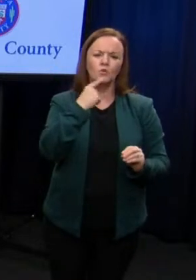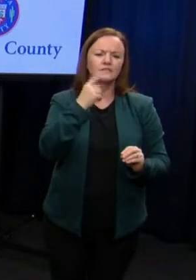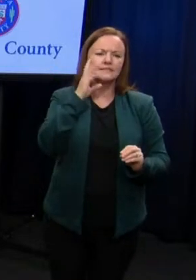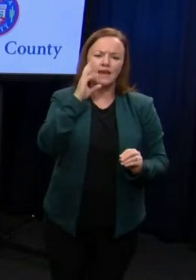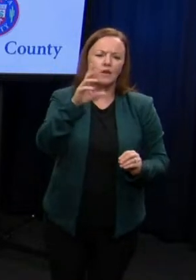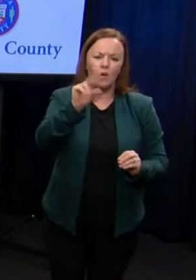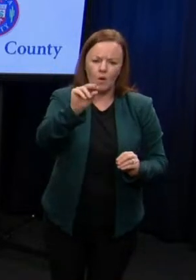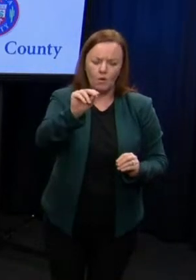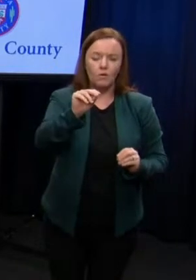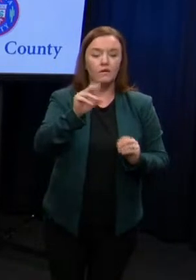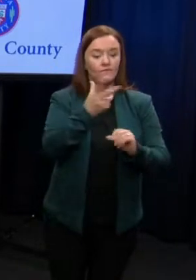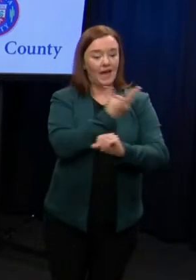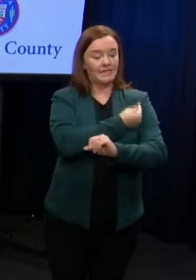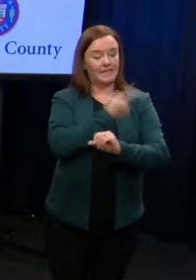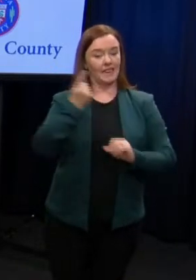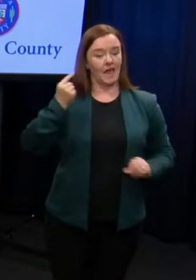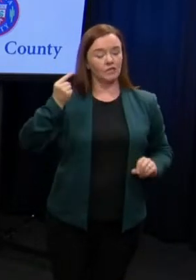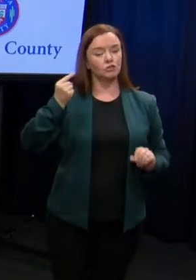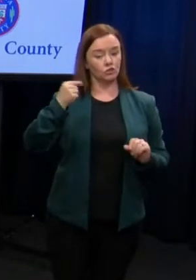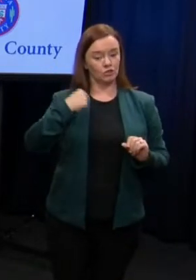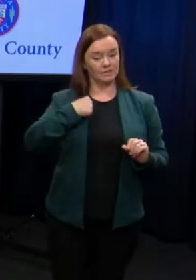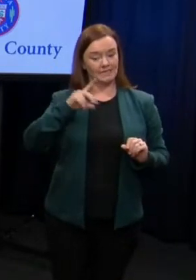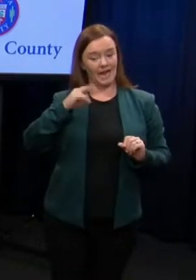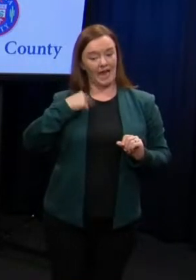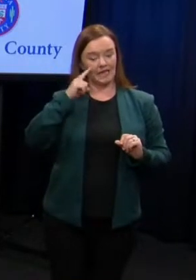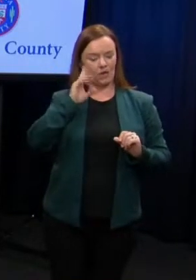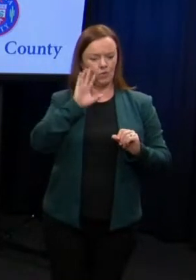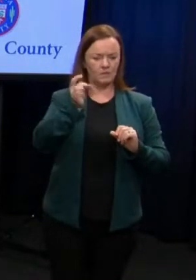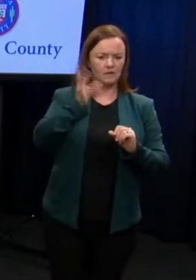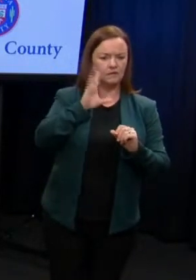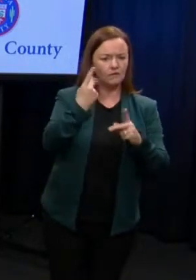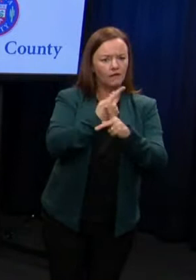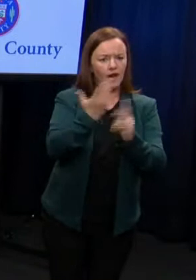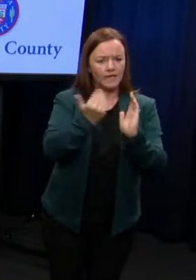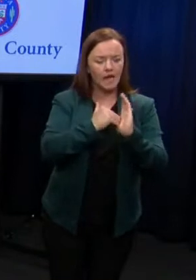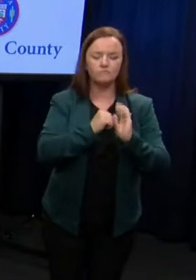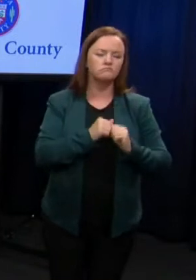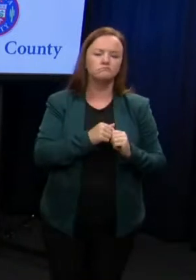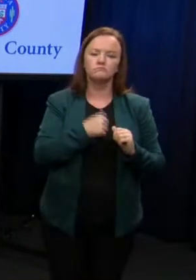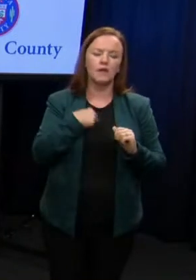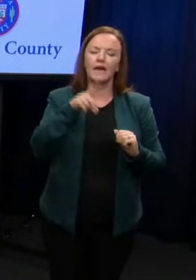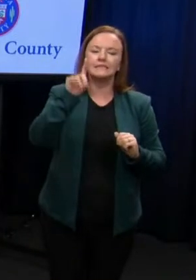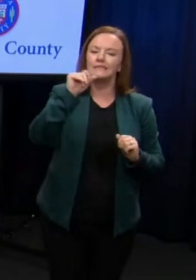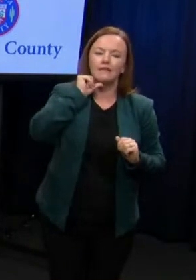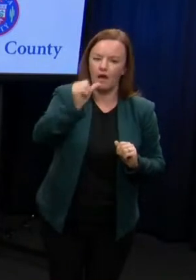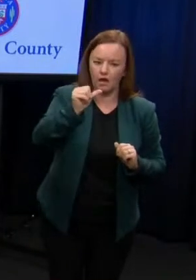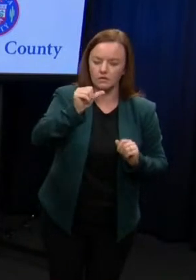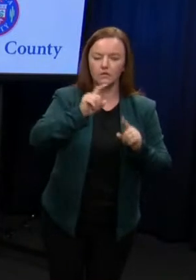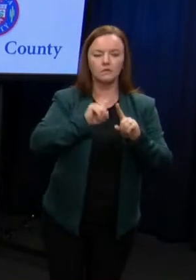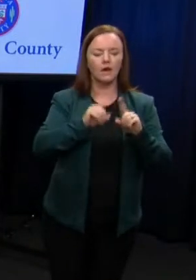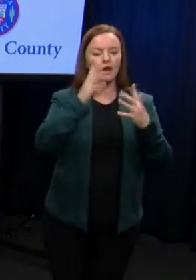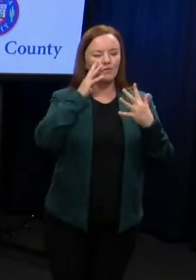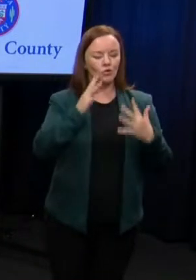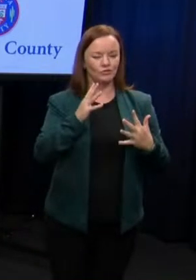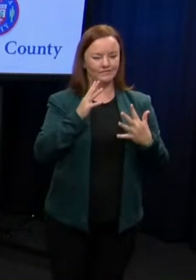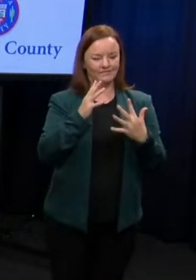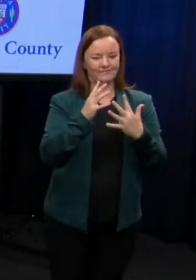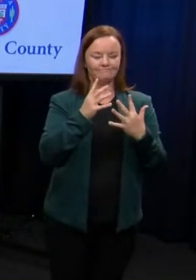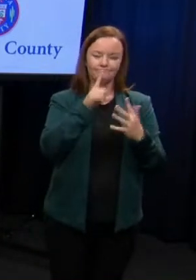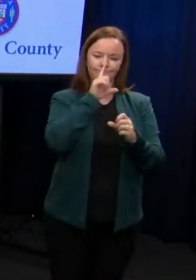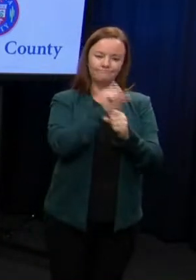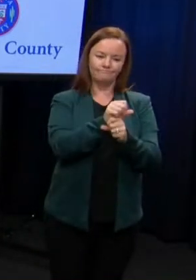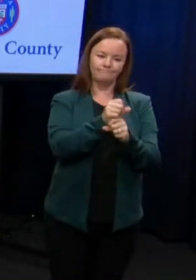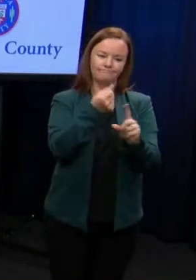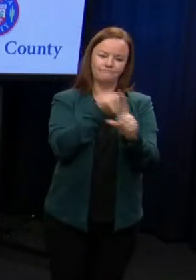think we would be where we're at again? I didn't, but unfortunately, we have to deal with the reality of where we are. That's why we are